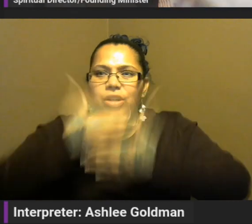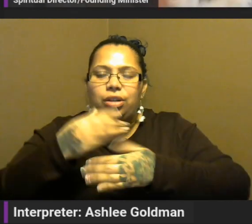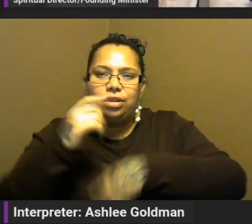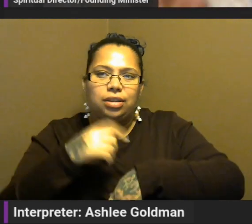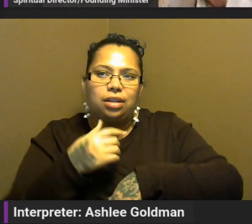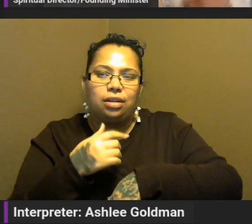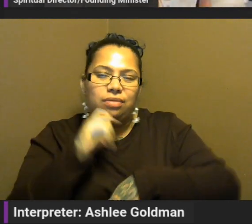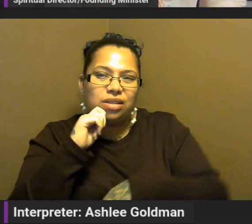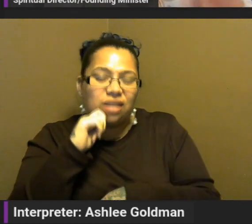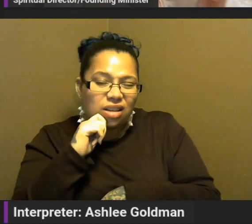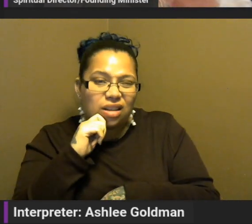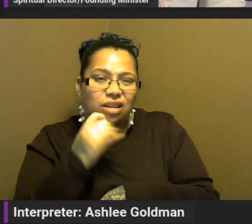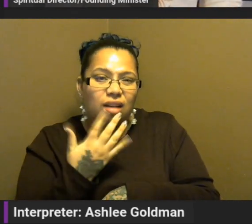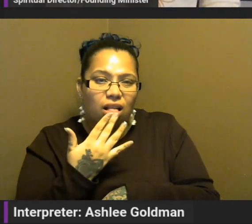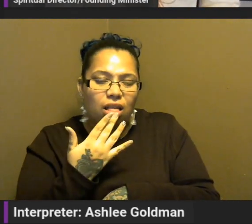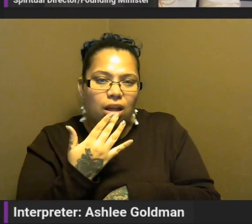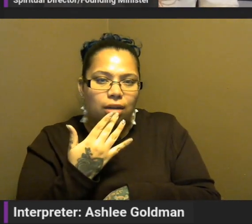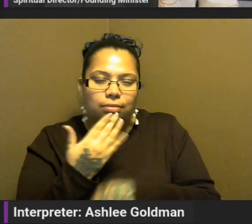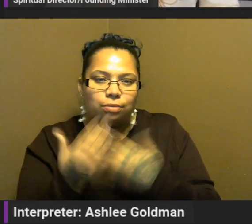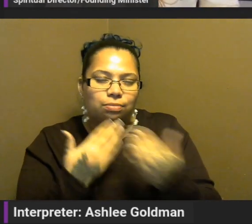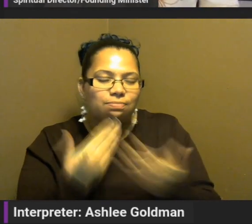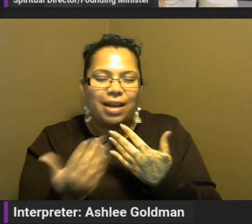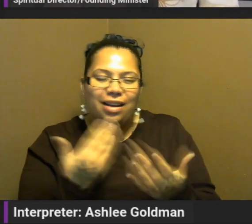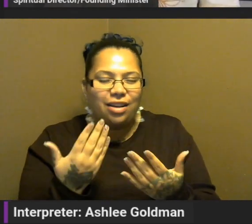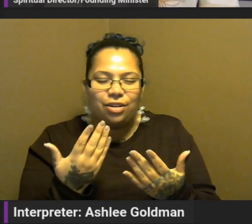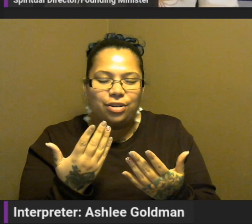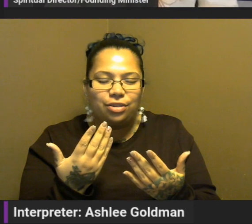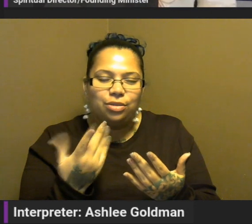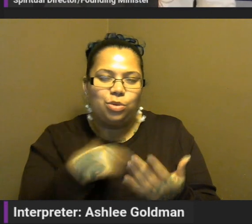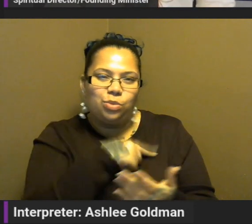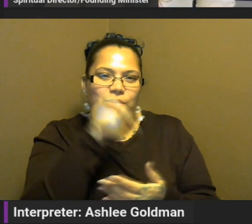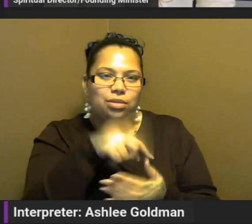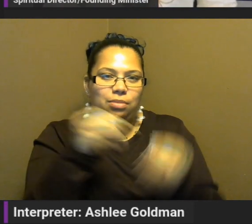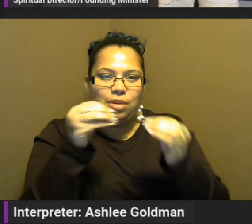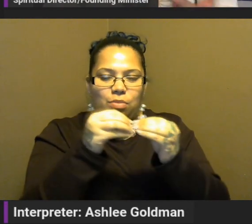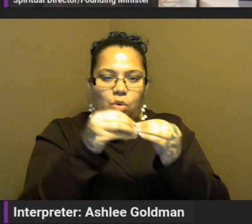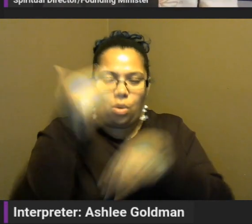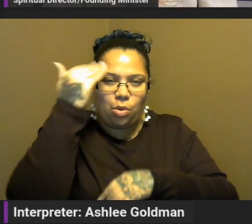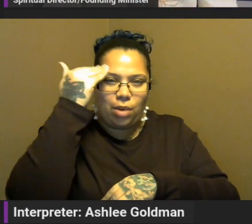whatever. Let's be more conscious and aware.